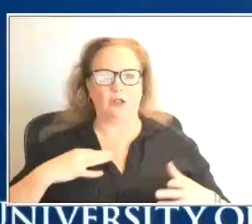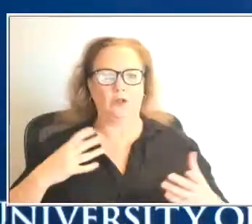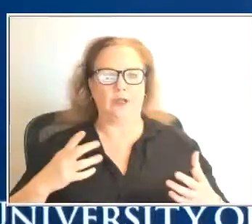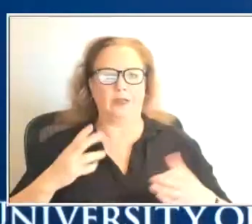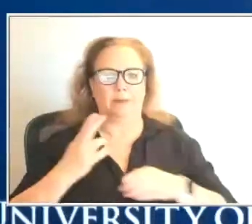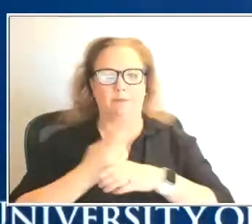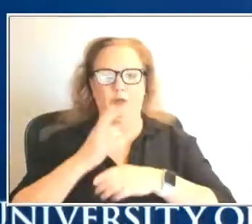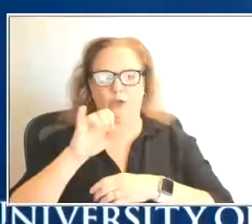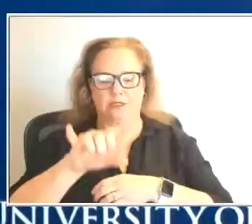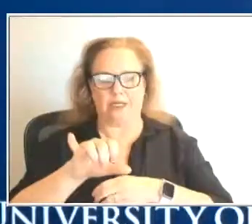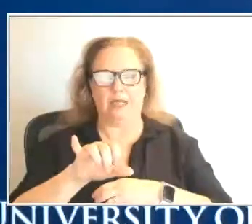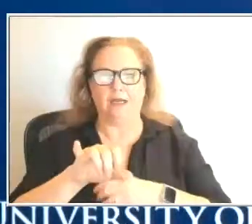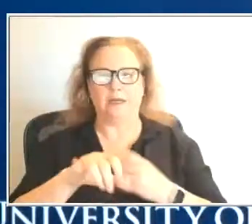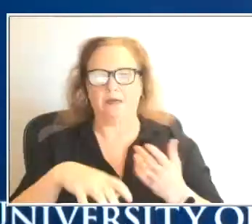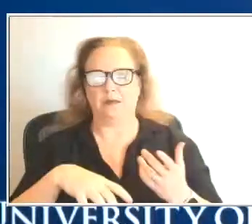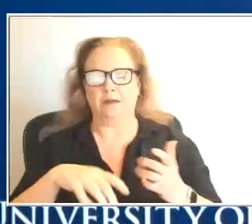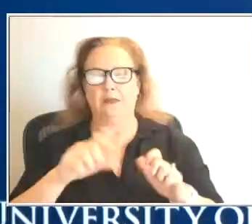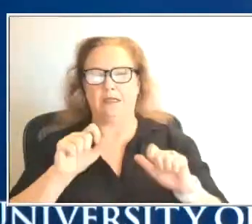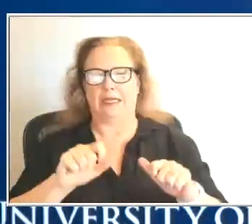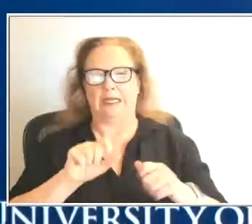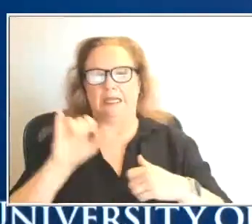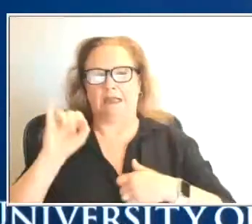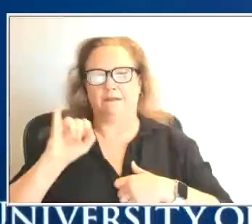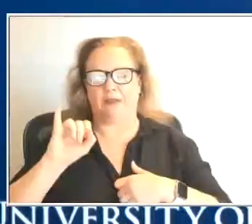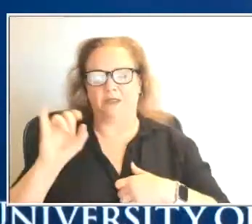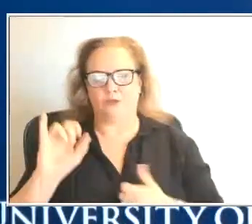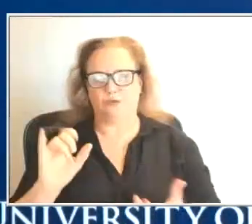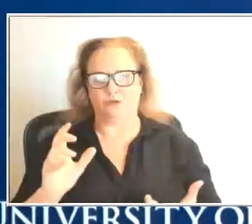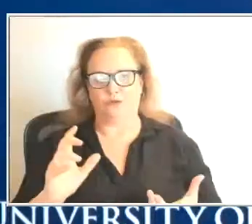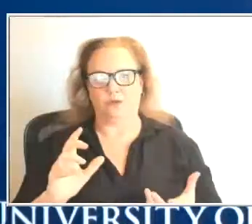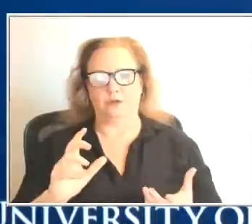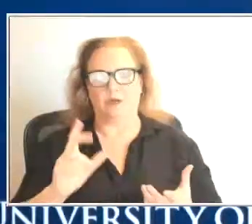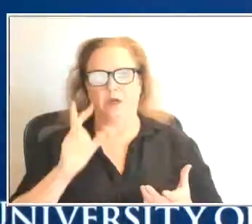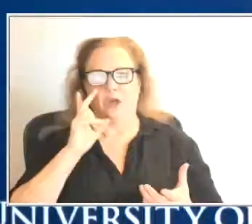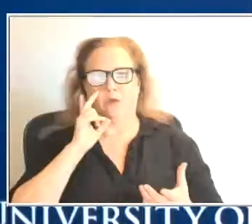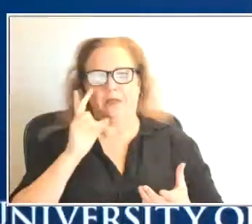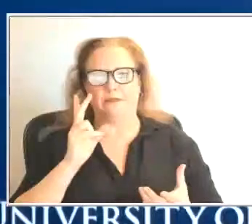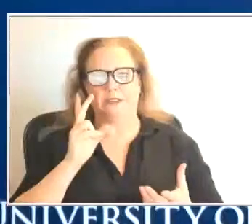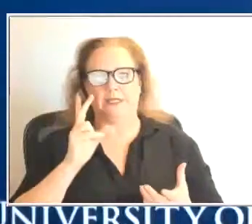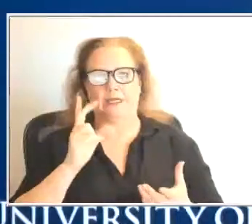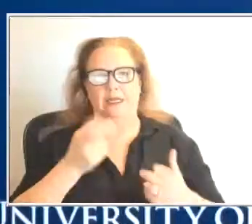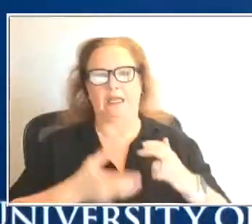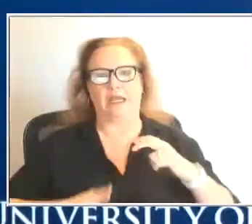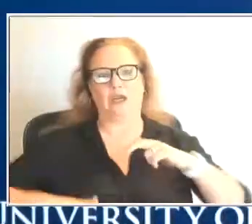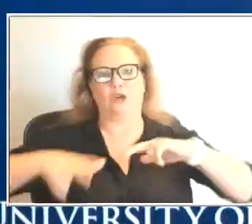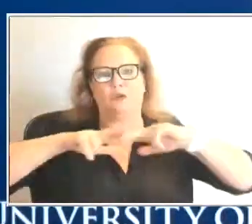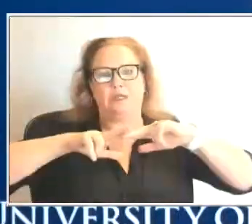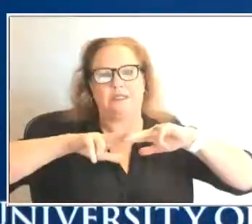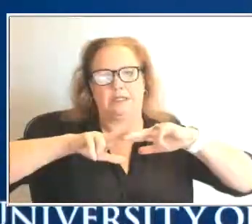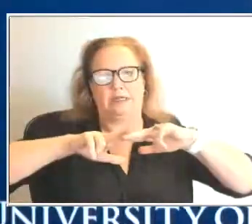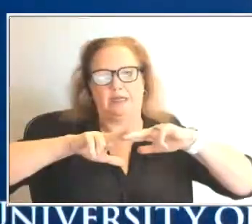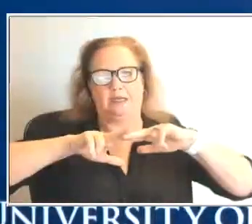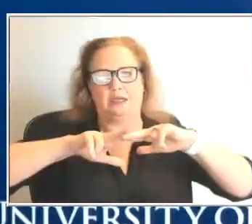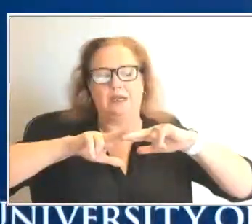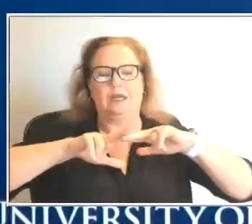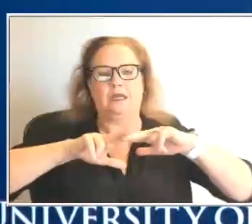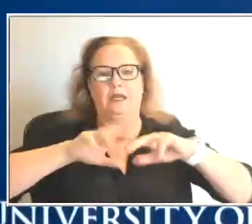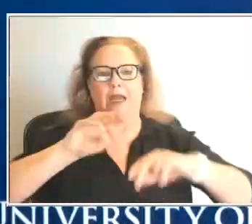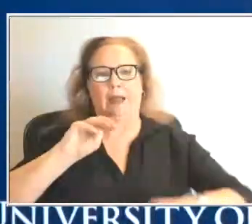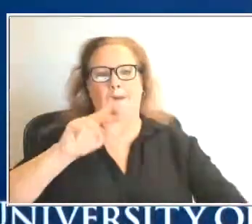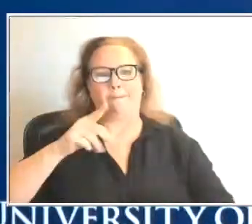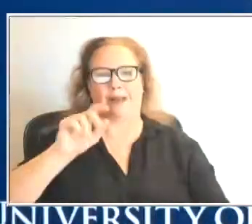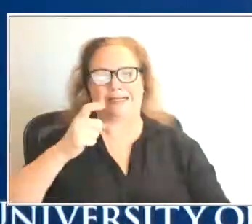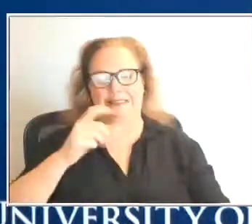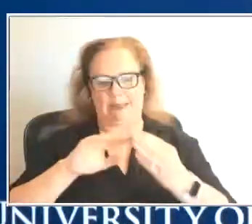that, they can get infected as well. But we have seen just increases in rise in Mpox cases. I